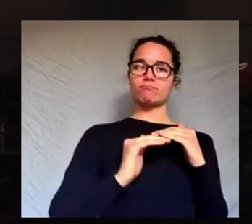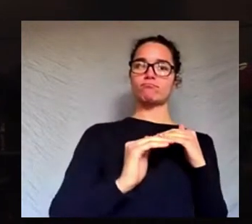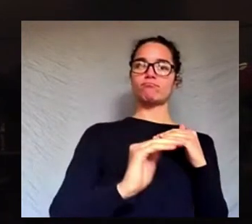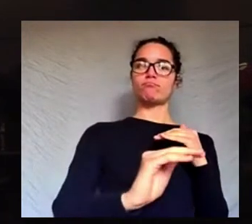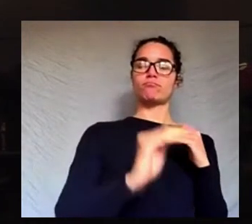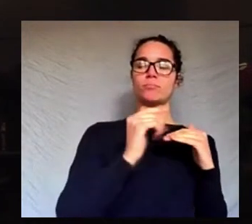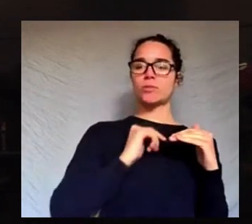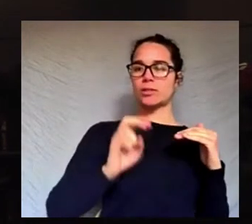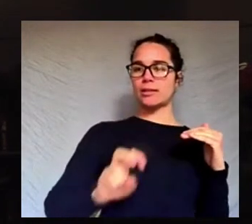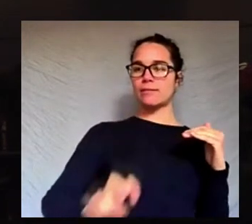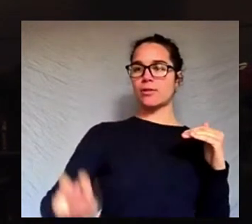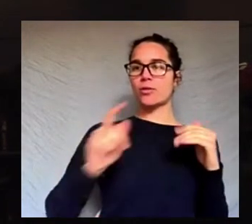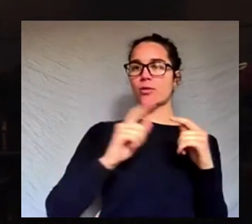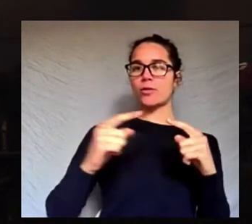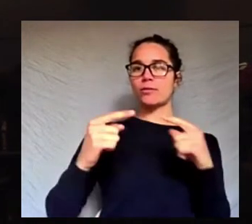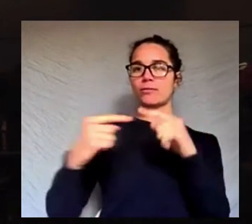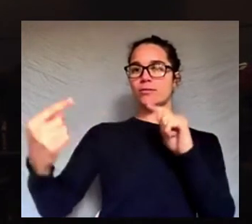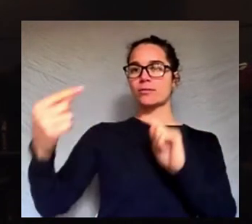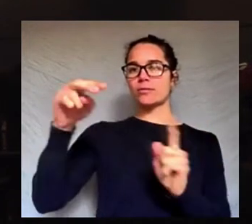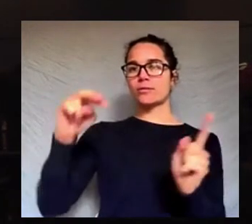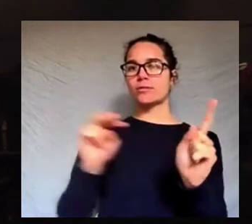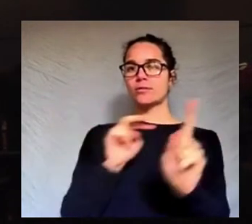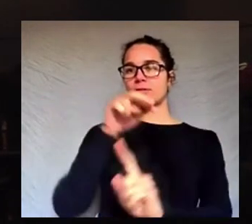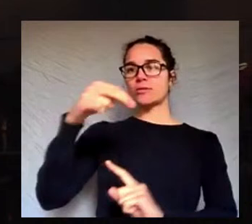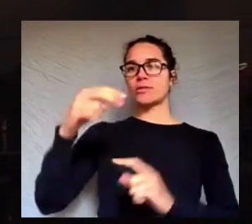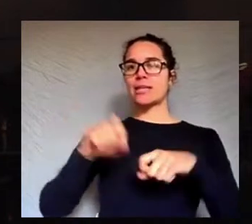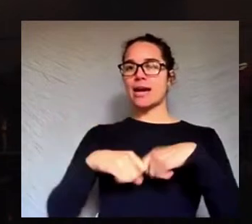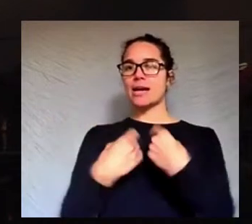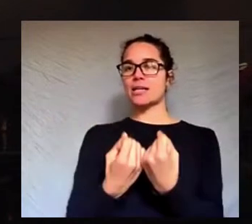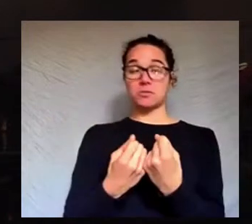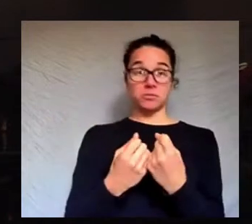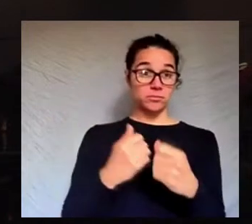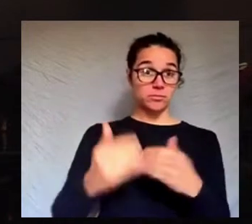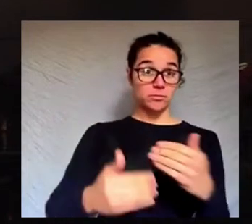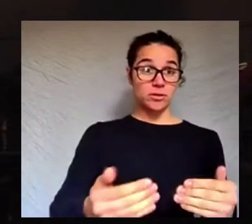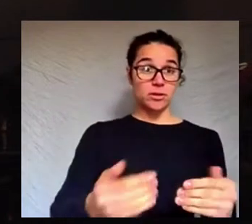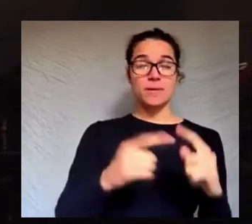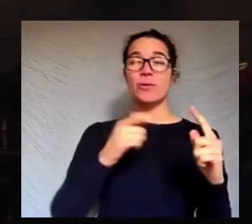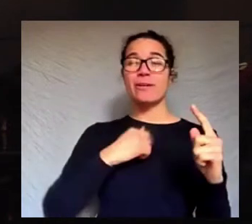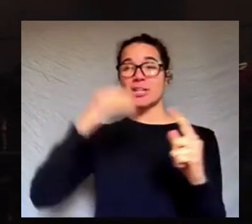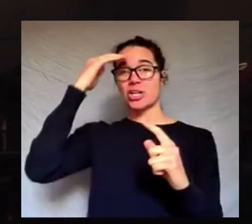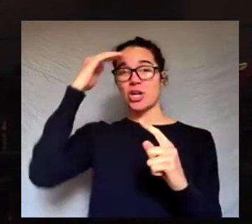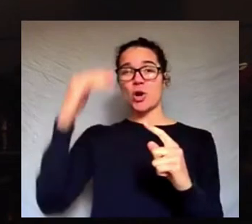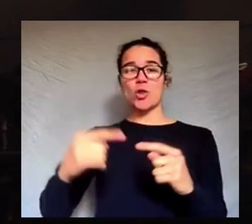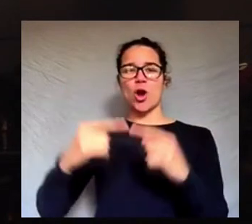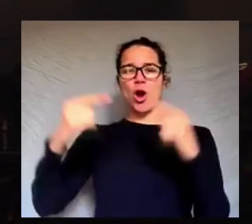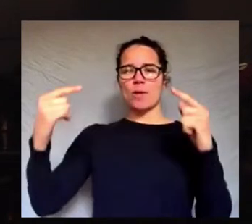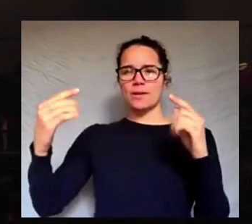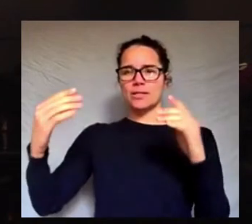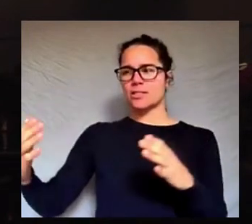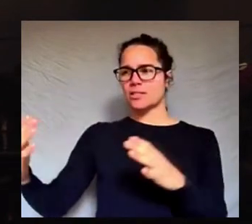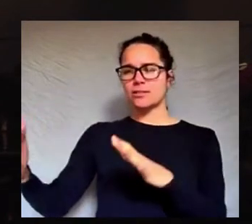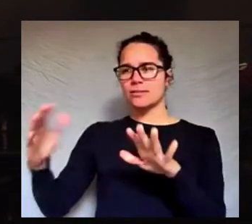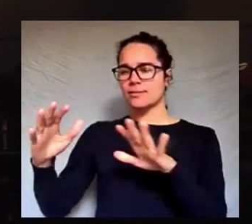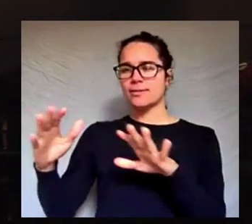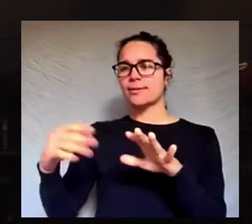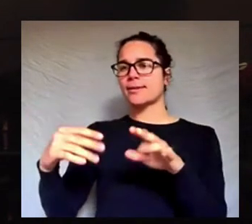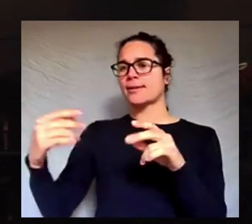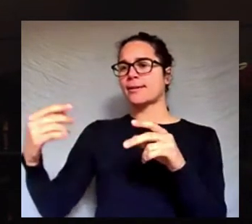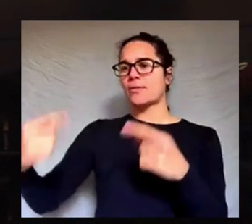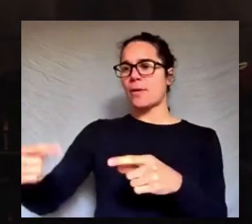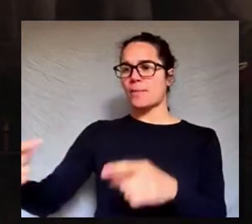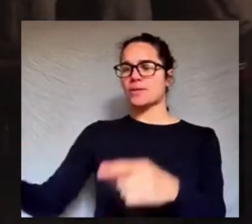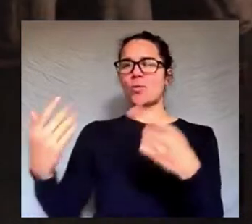which we are, but we have to know the arguments. We have to get fluent in the first place on what are these core things that